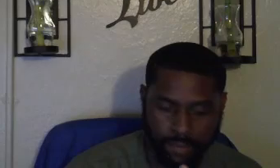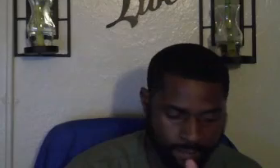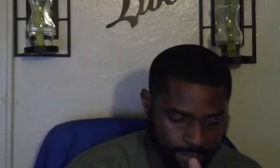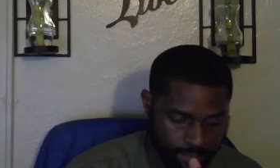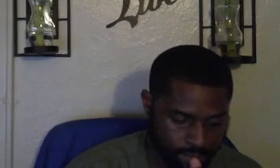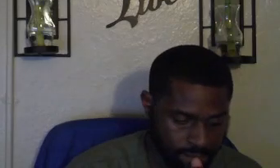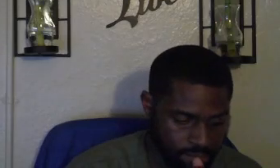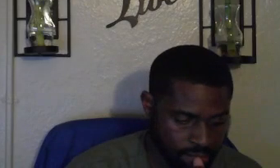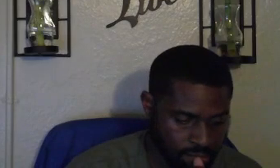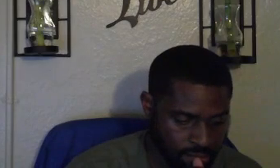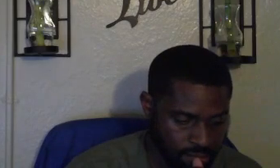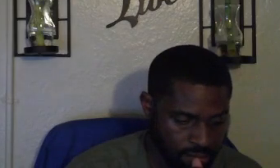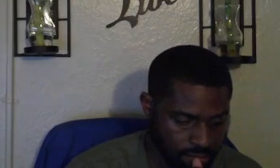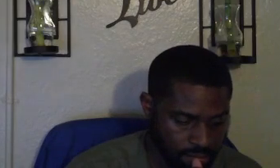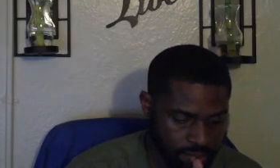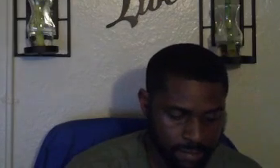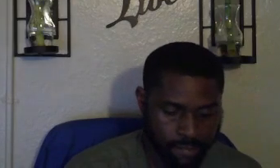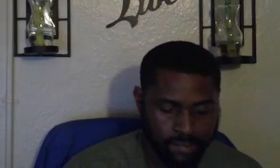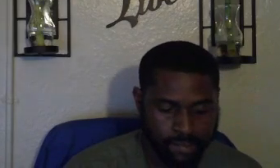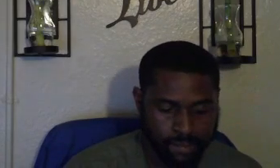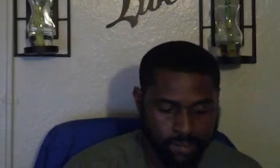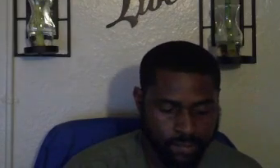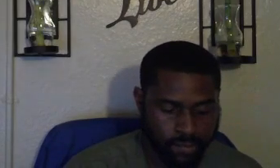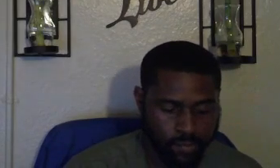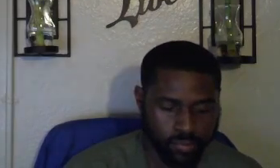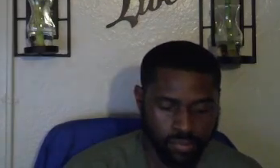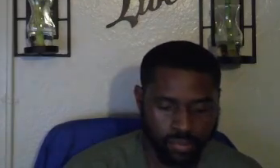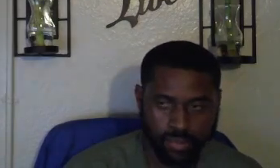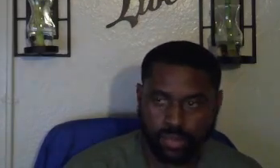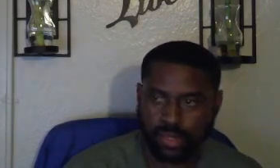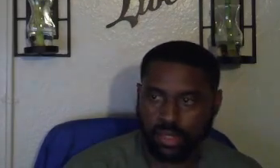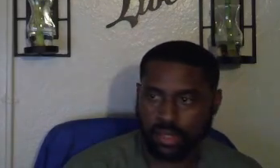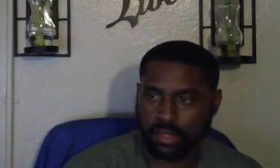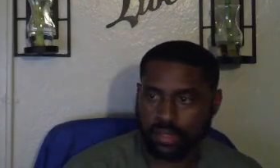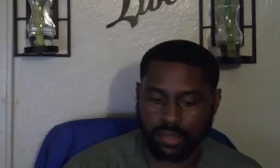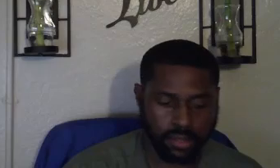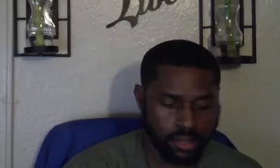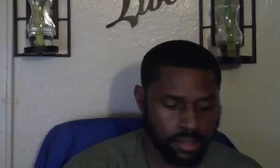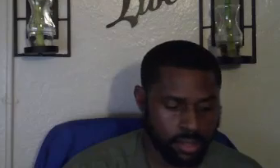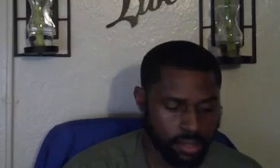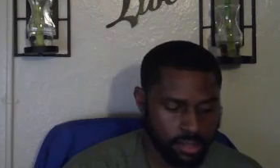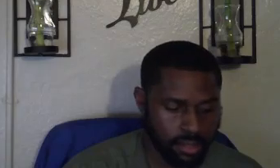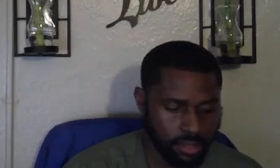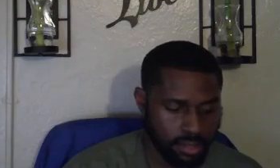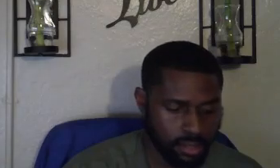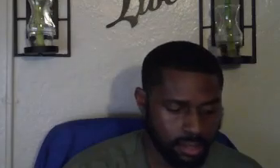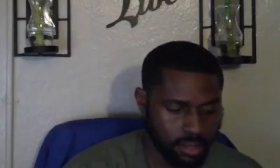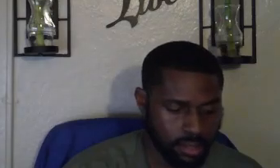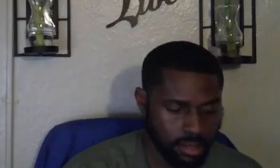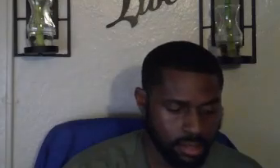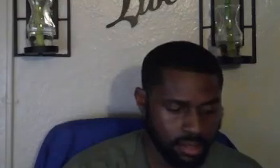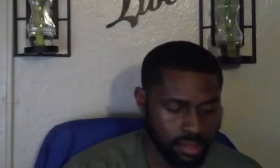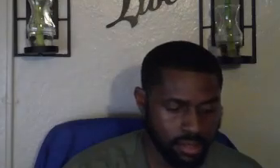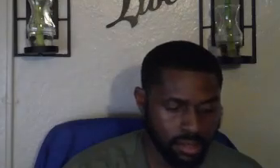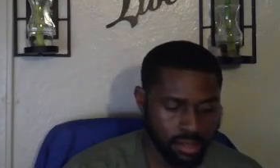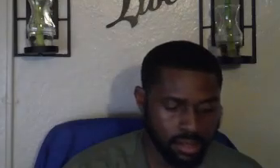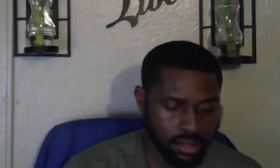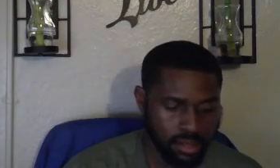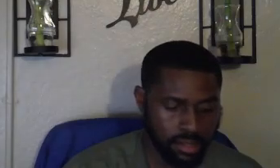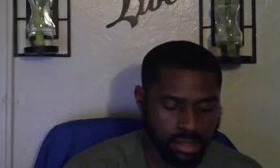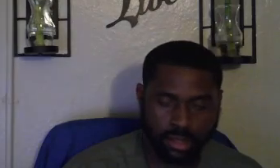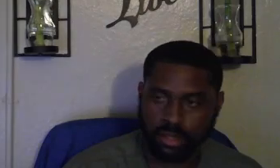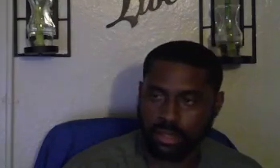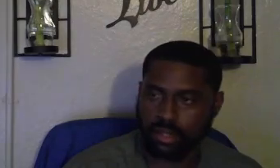able to contain it. The plane was en route to Hawaii. One video shows the plane's left engine catching fire. What we had here